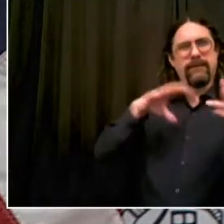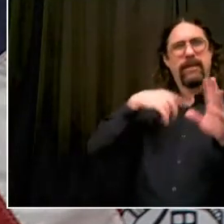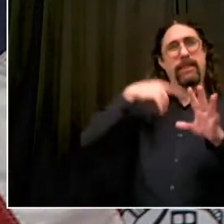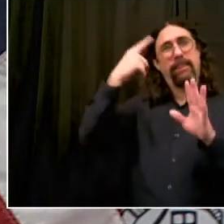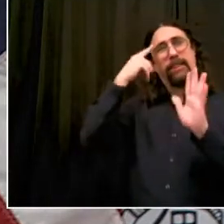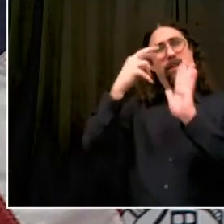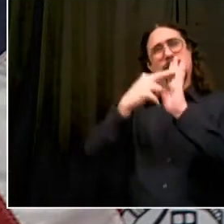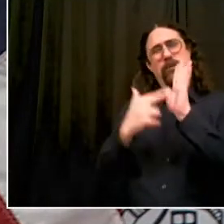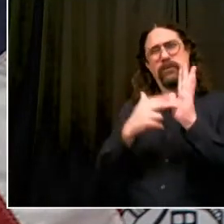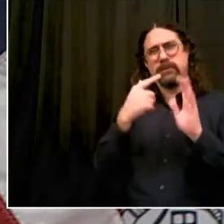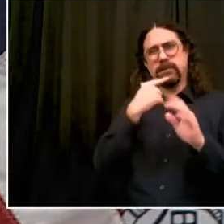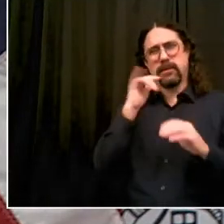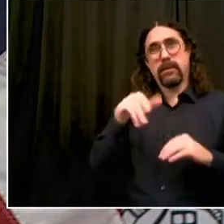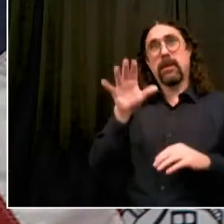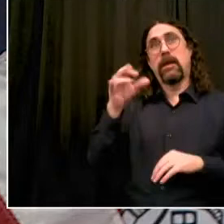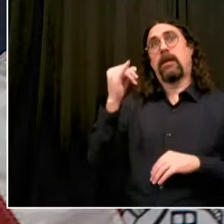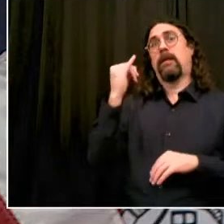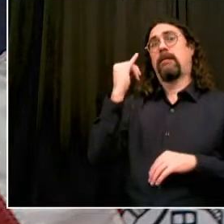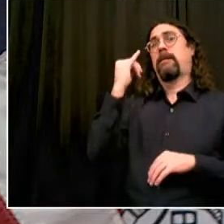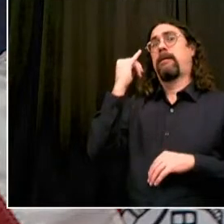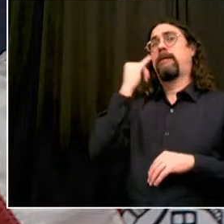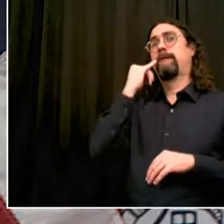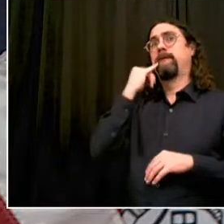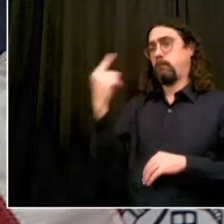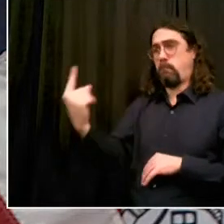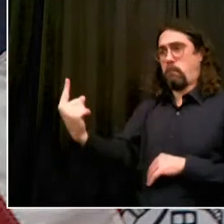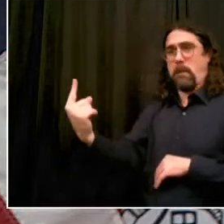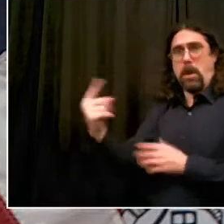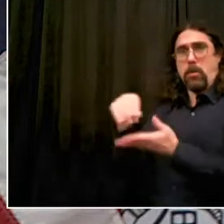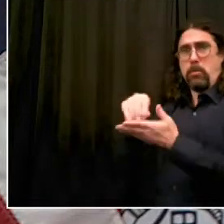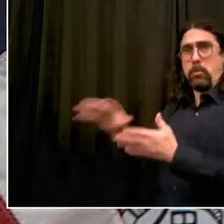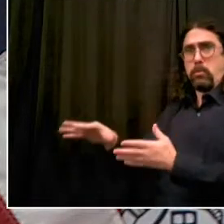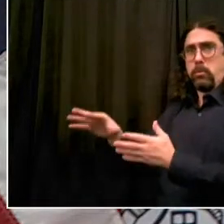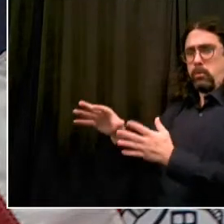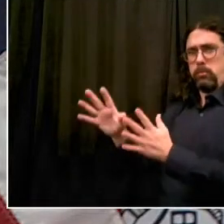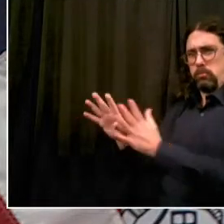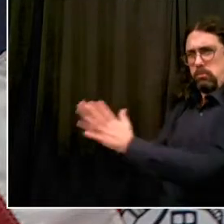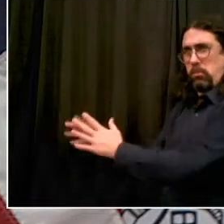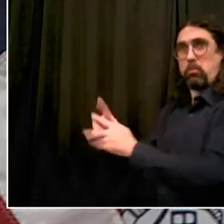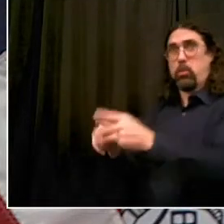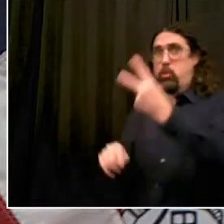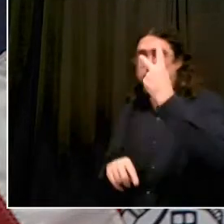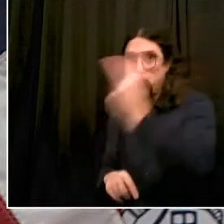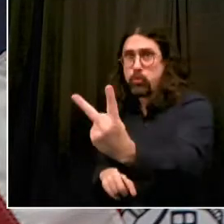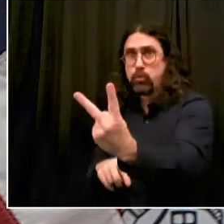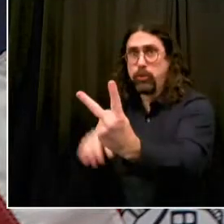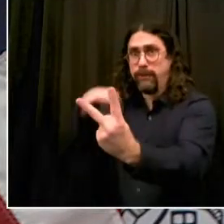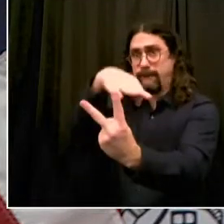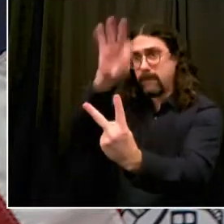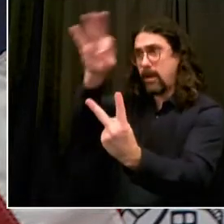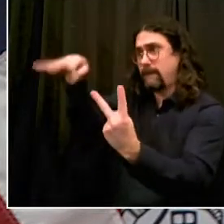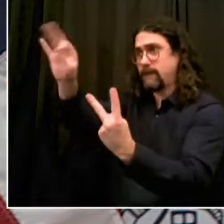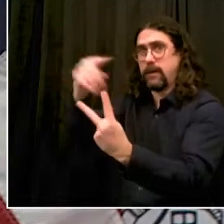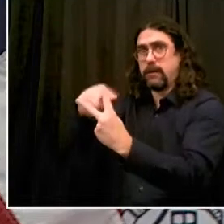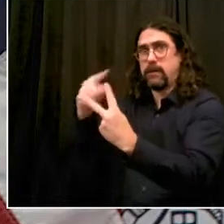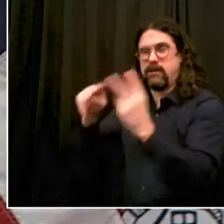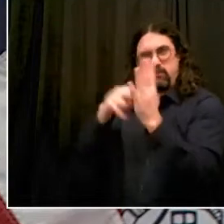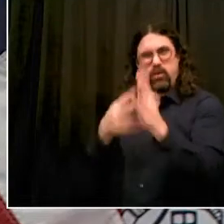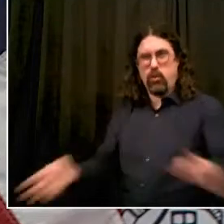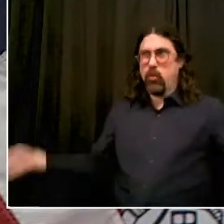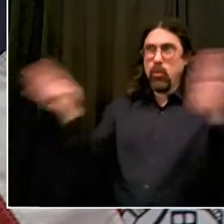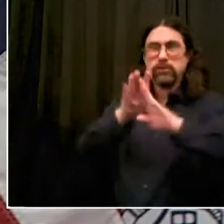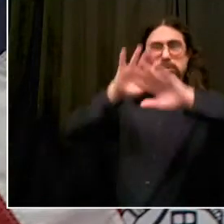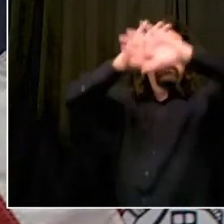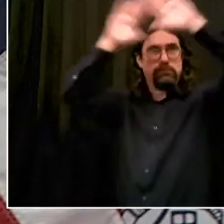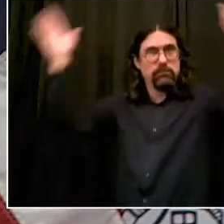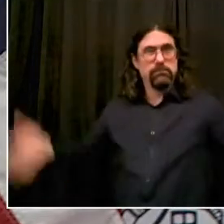and there always has been. There's a bunch of different scenarios, Katie, throughout. And the most important point is when there's a